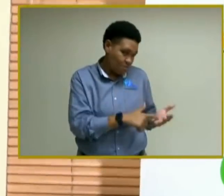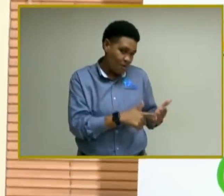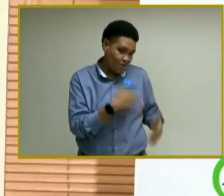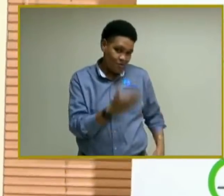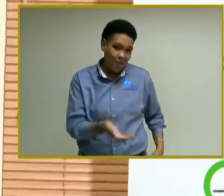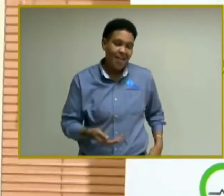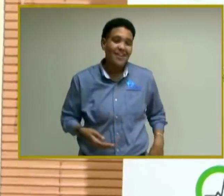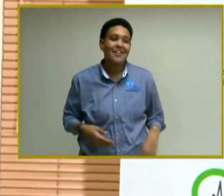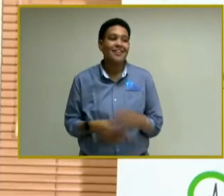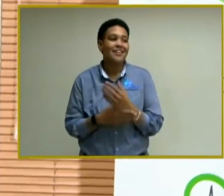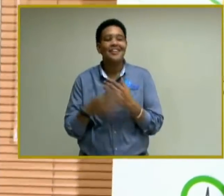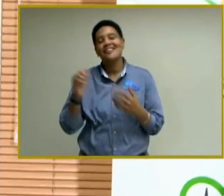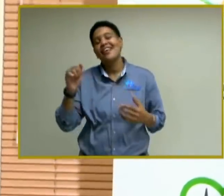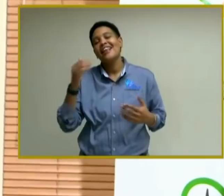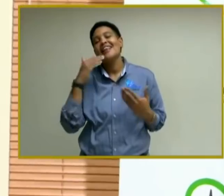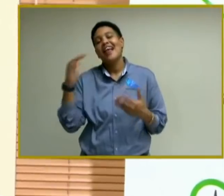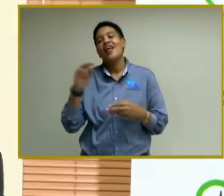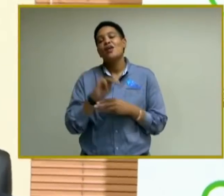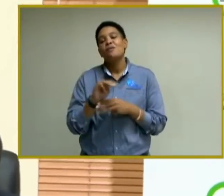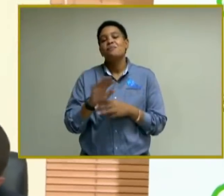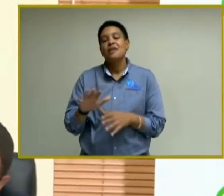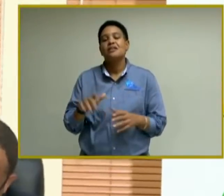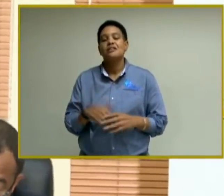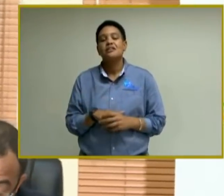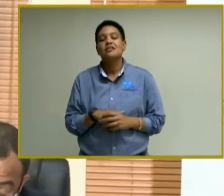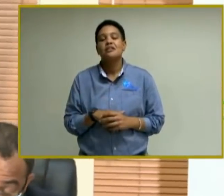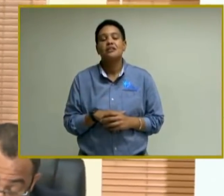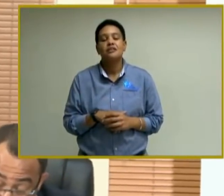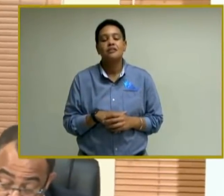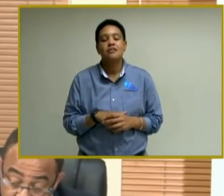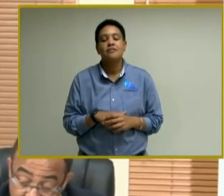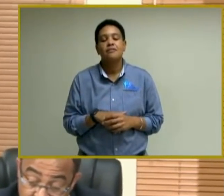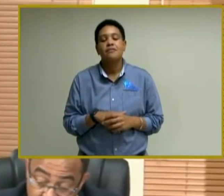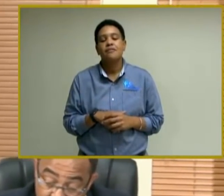Okay, thank you, Minister. So this